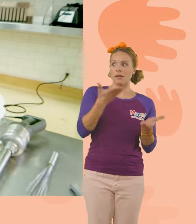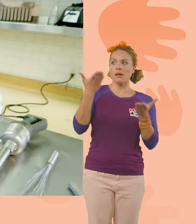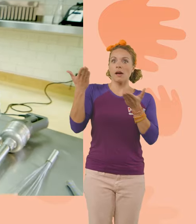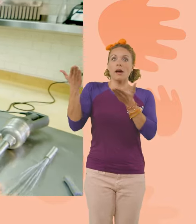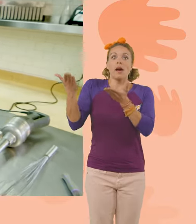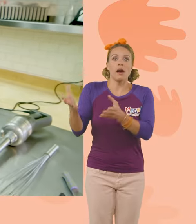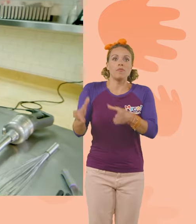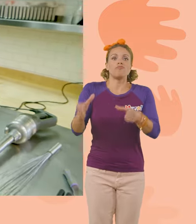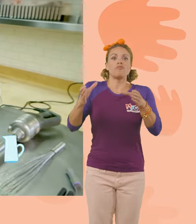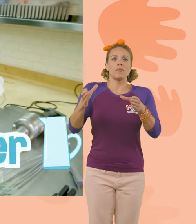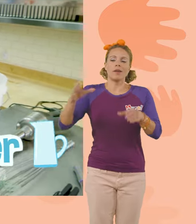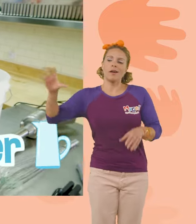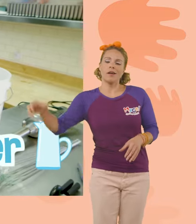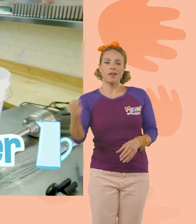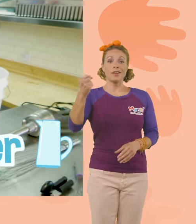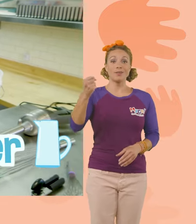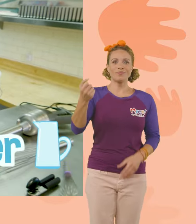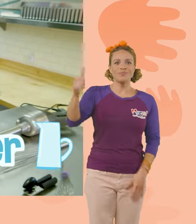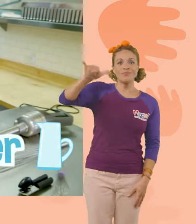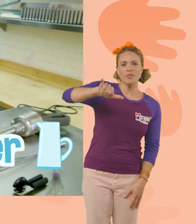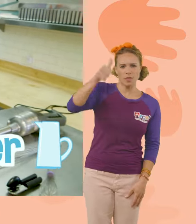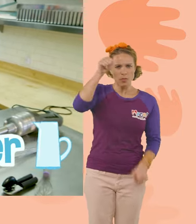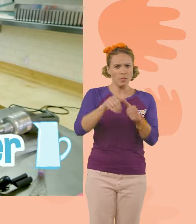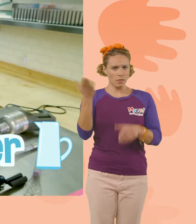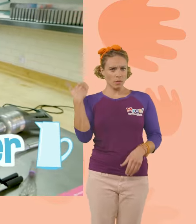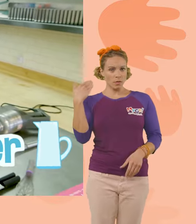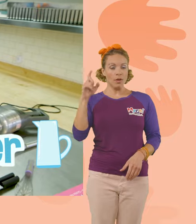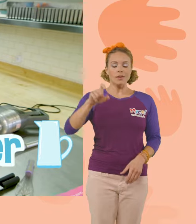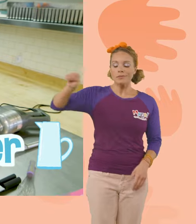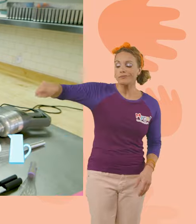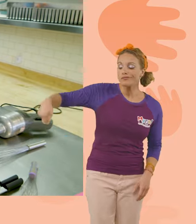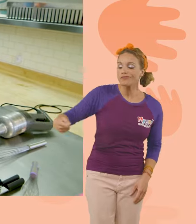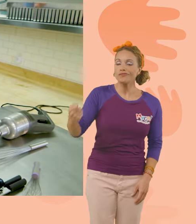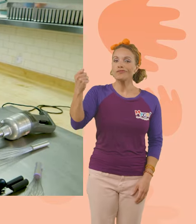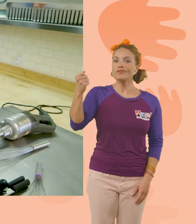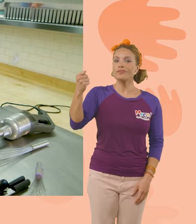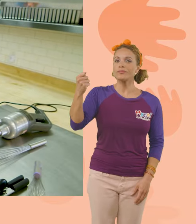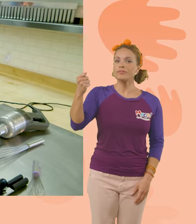up and grab this pitcher. Remember from earlier? We need to scoop some out.